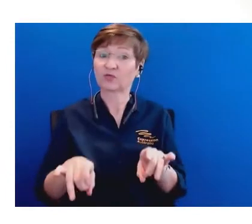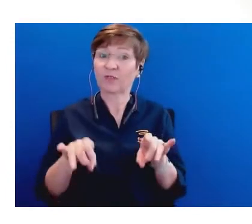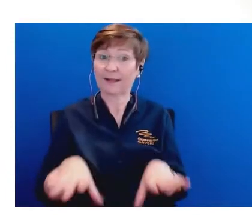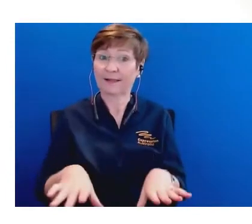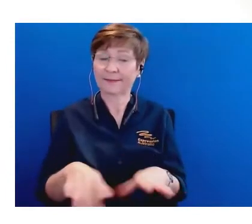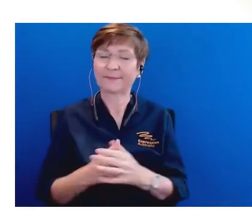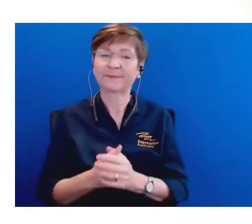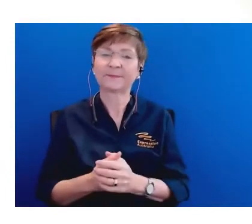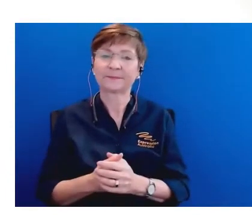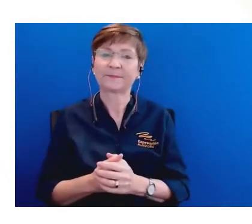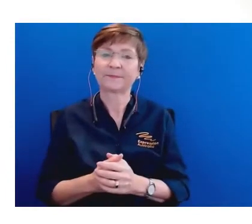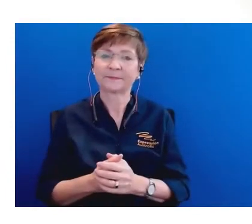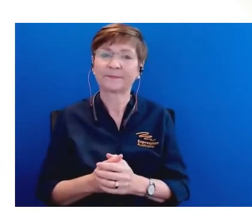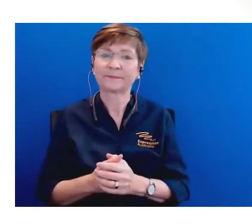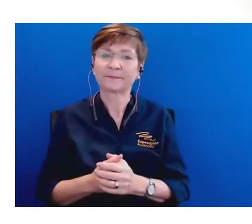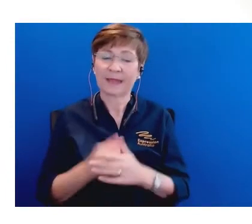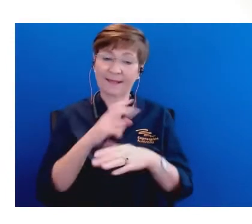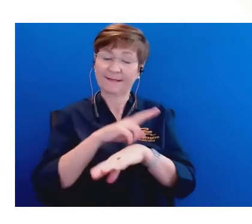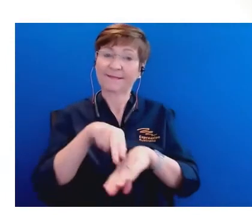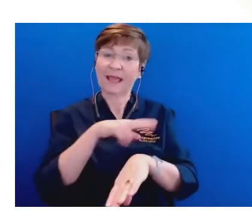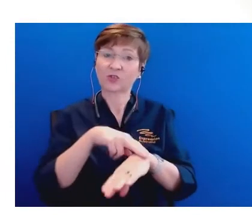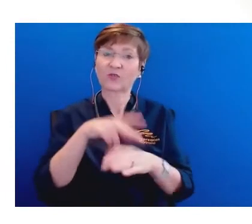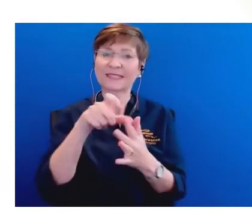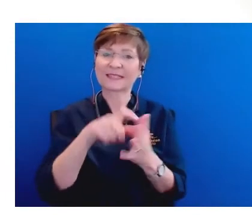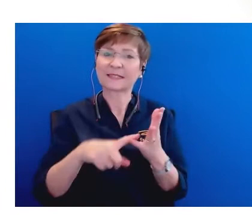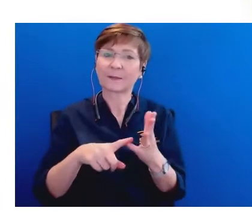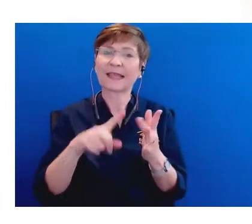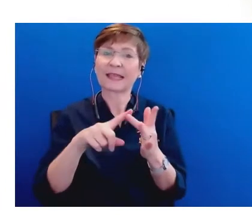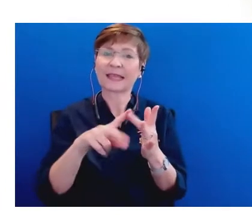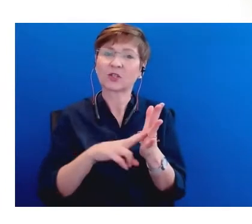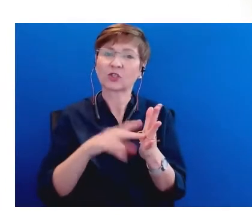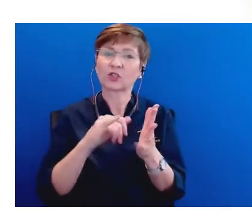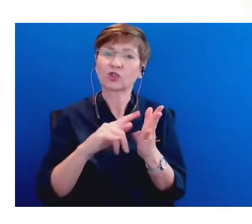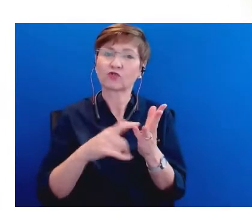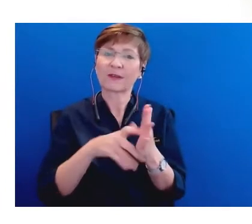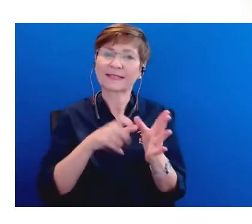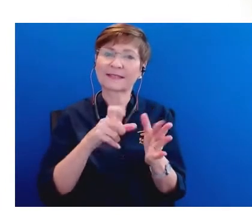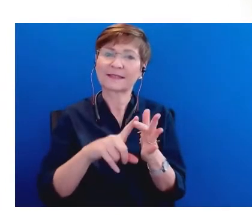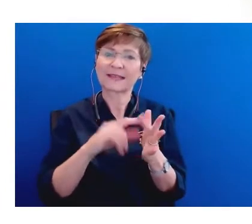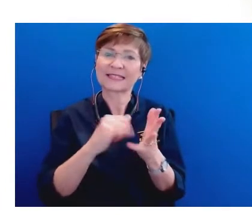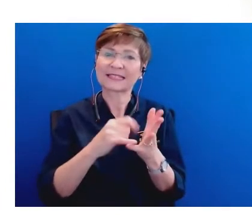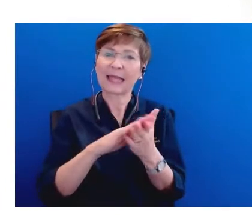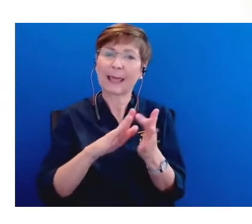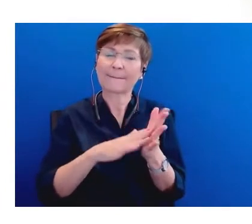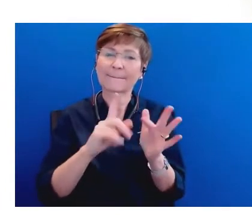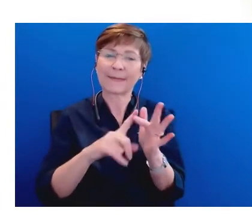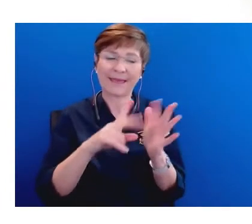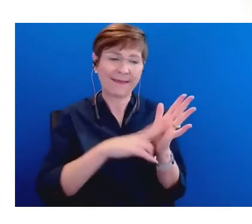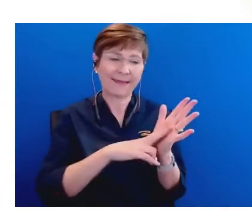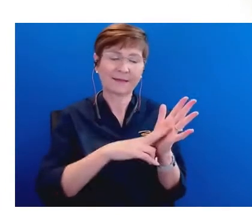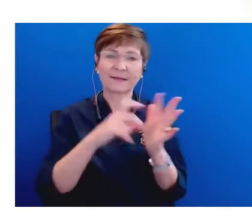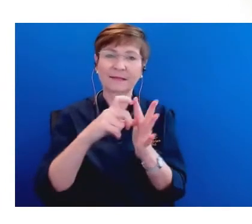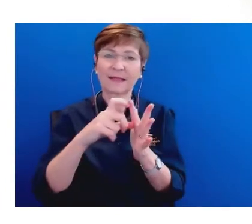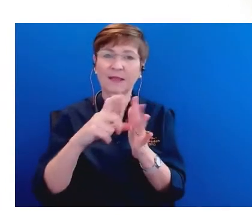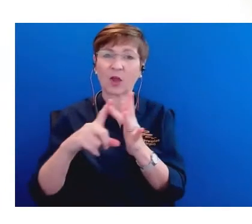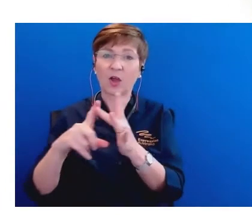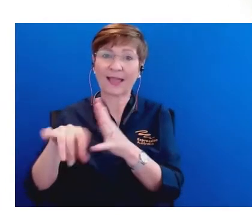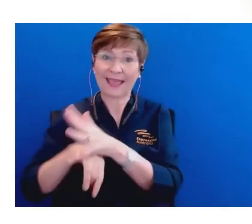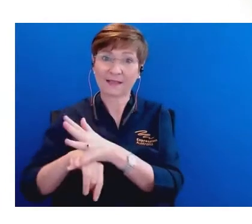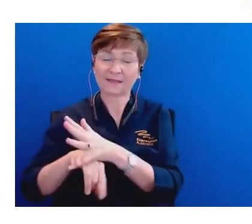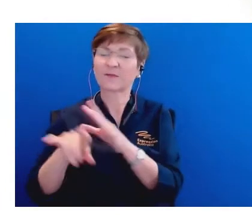and rollout of the National Disability Insurance Scheme and its intention to, among other things,